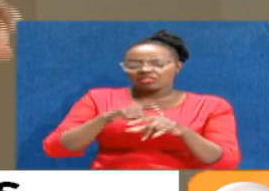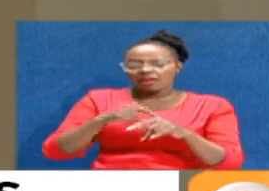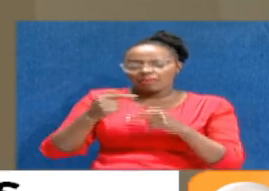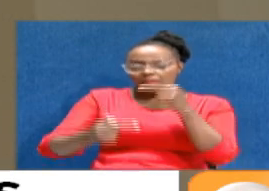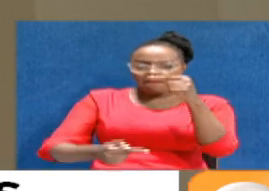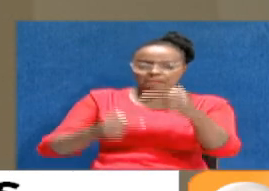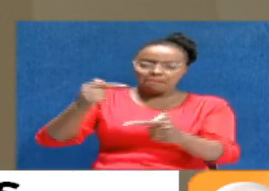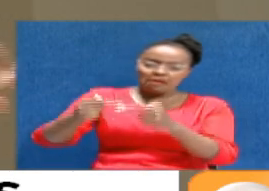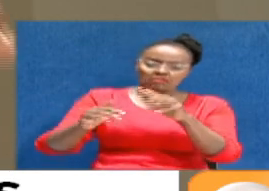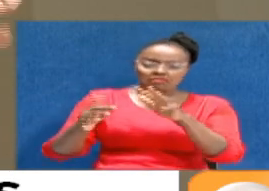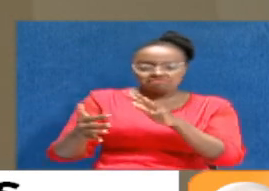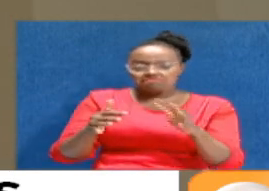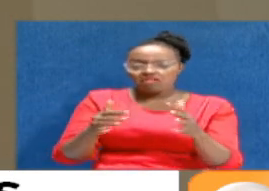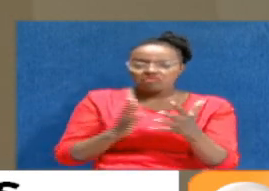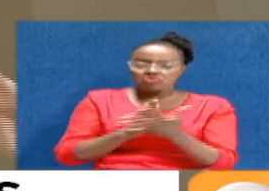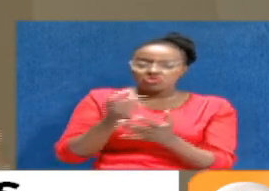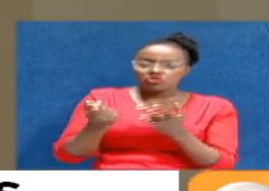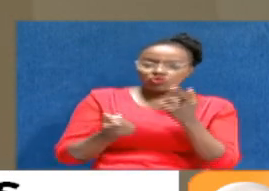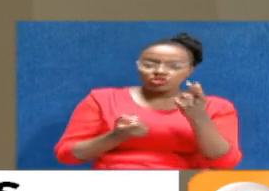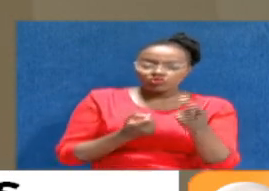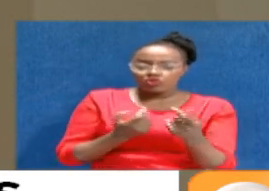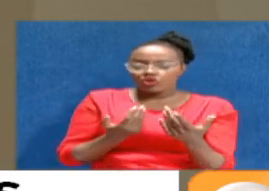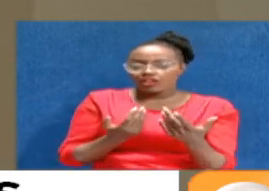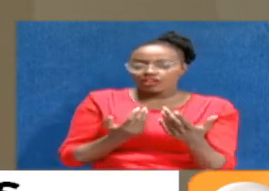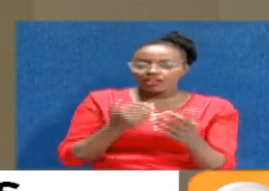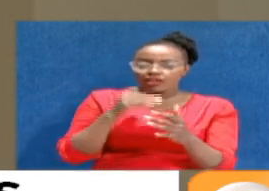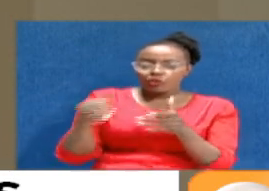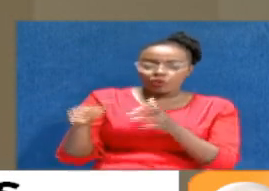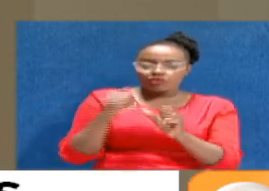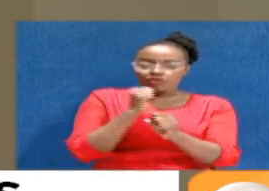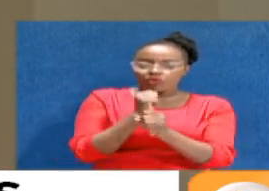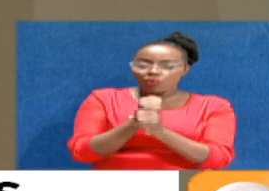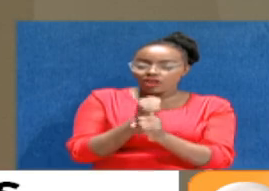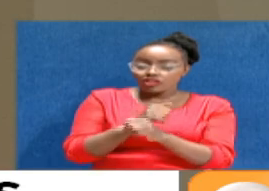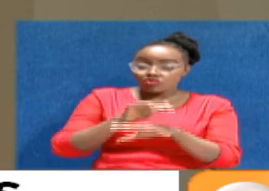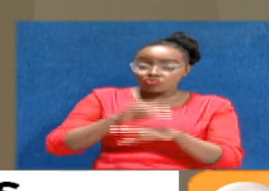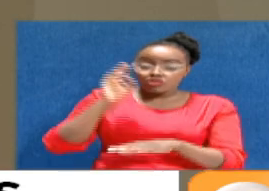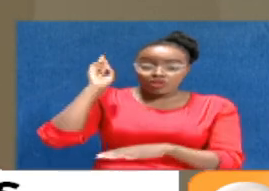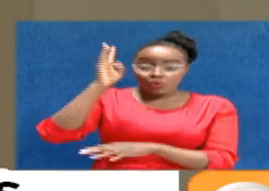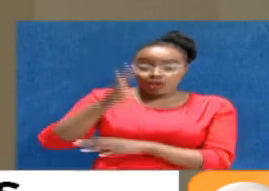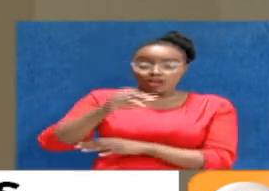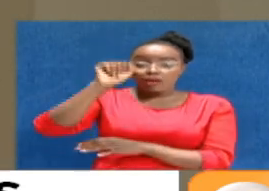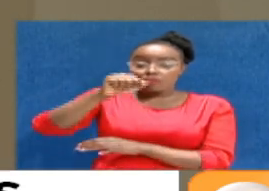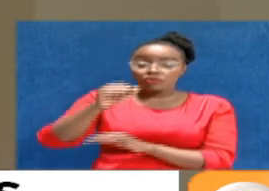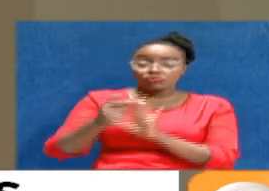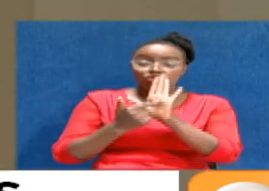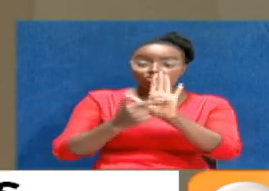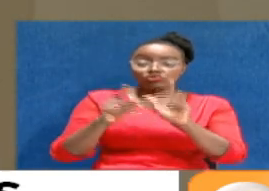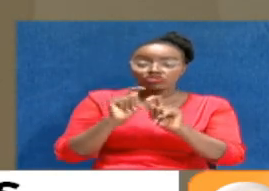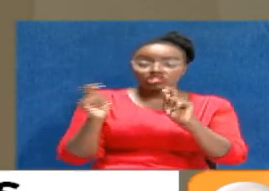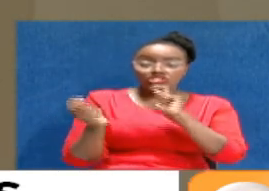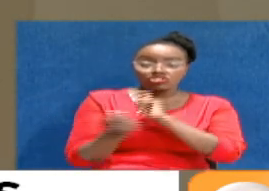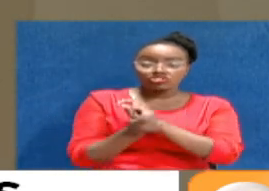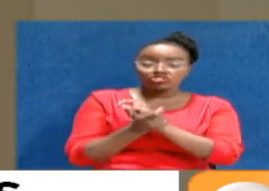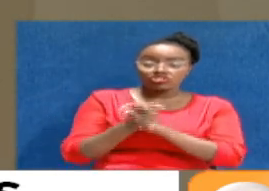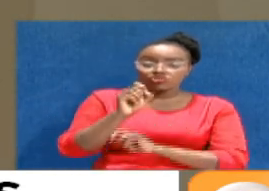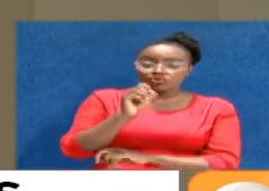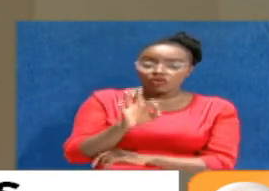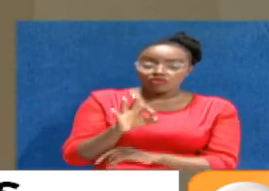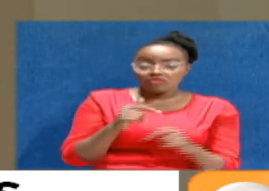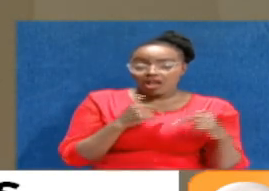time, through small acts of goodwill, can show